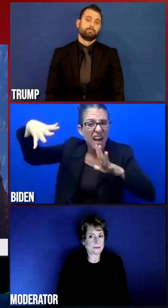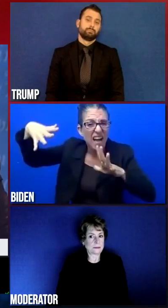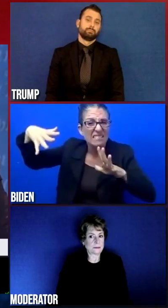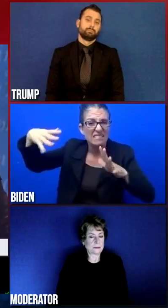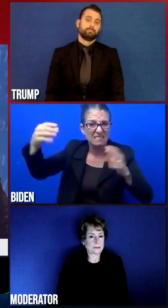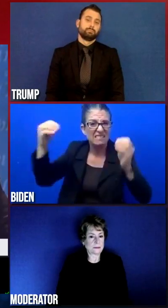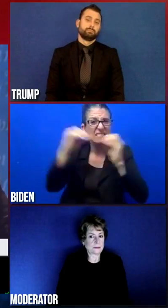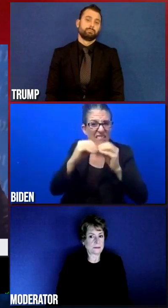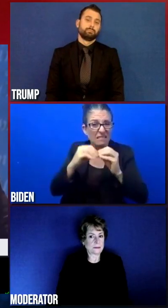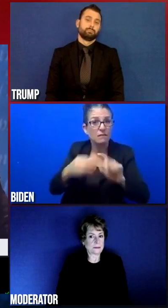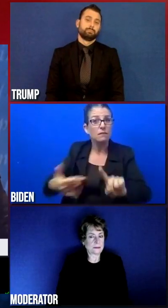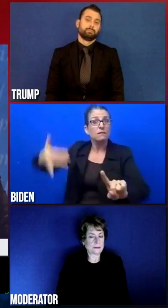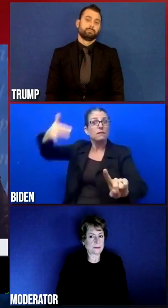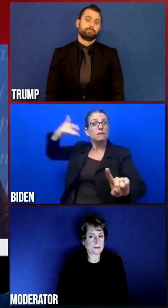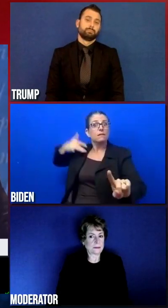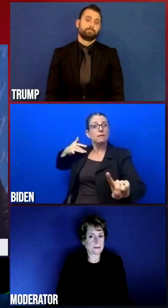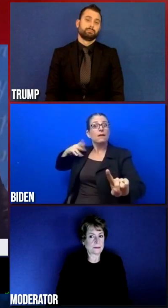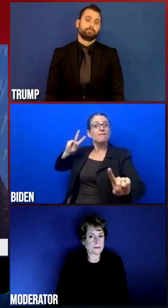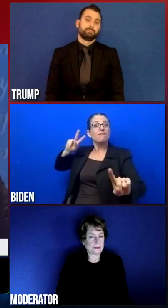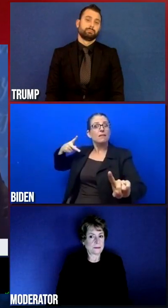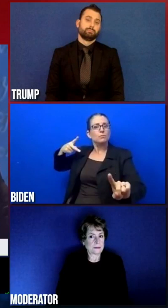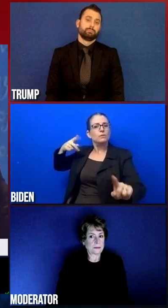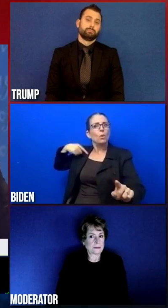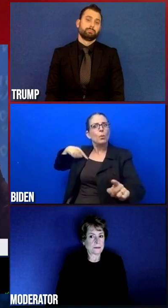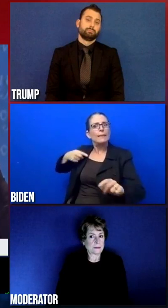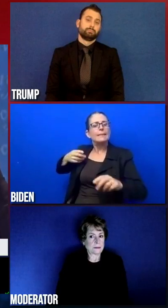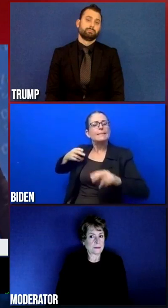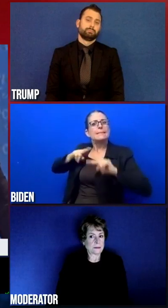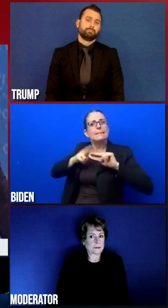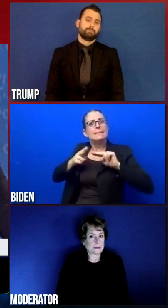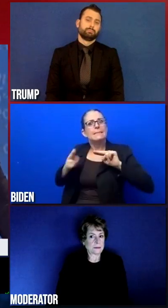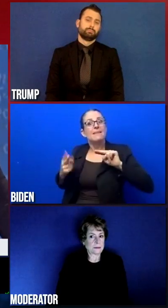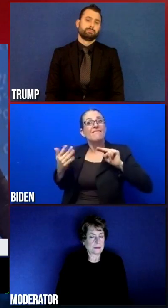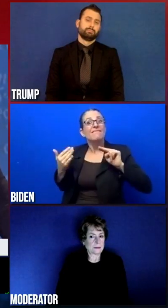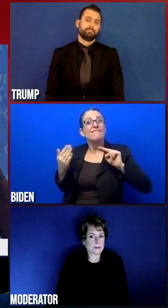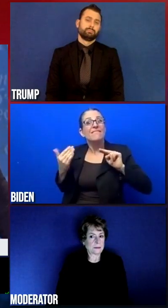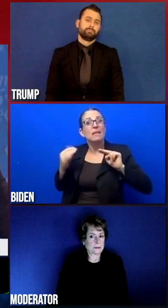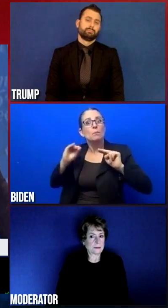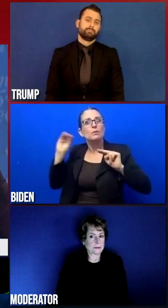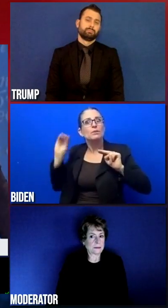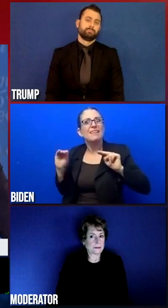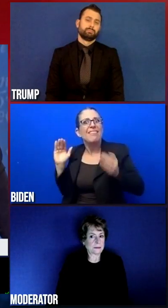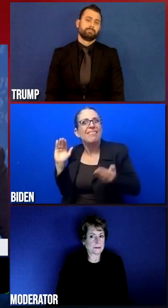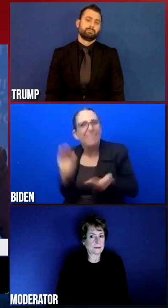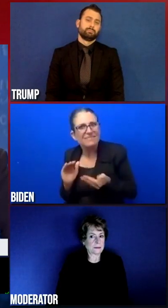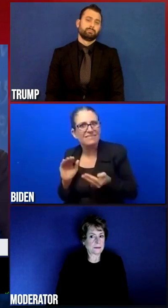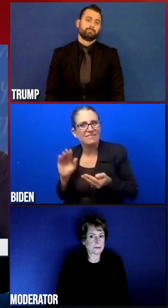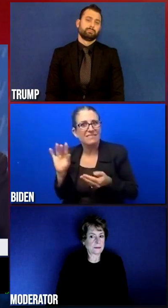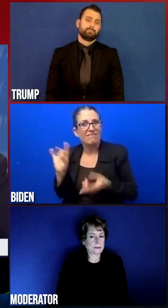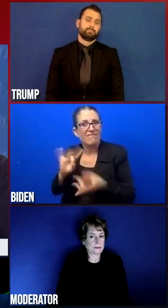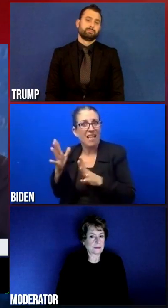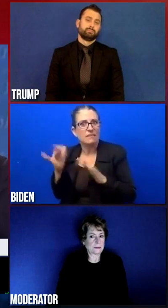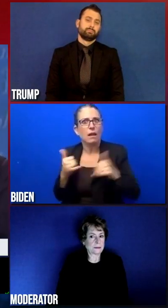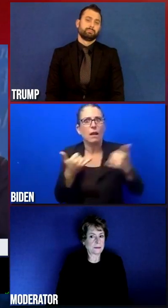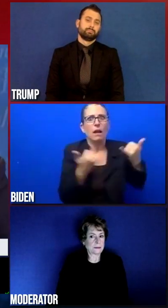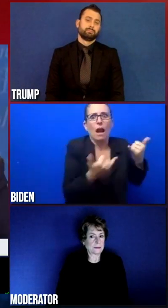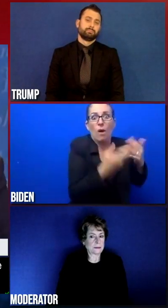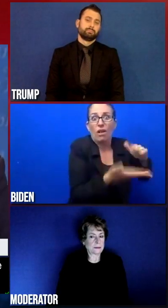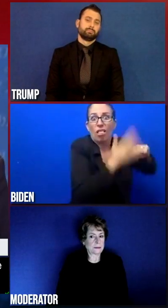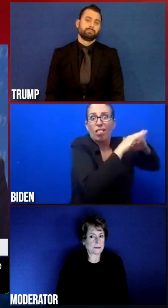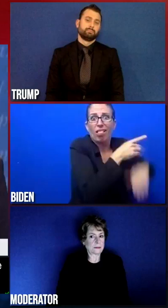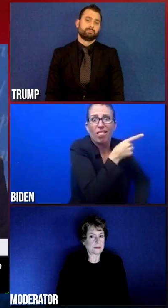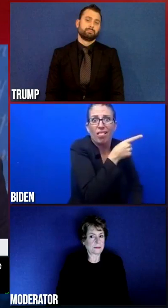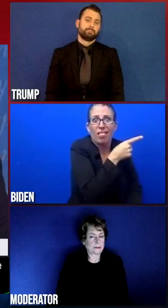the United States. It's on his watch. And with regard to more divided, the nation can't stay divided. We can't be this